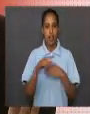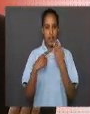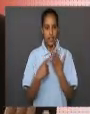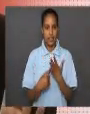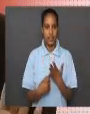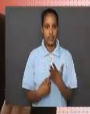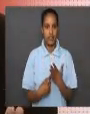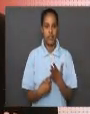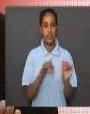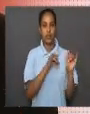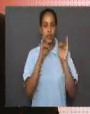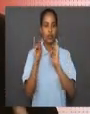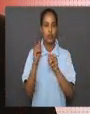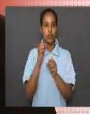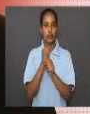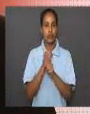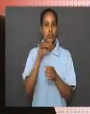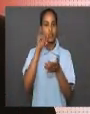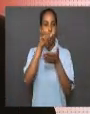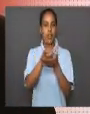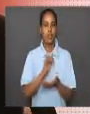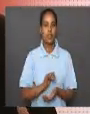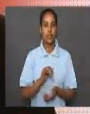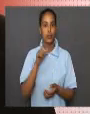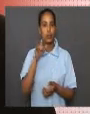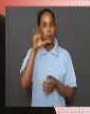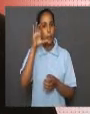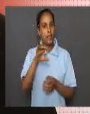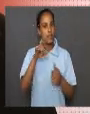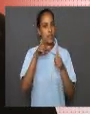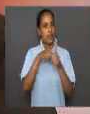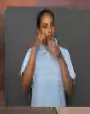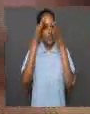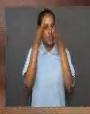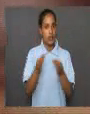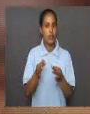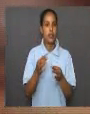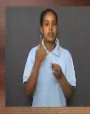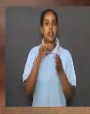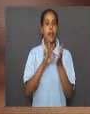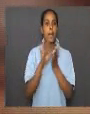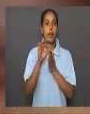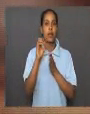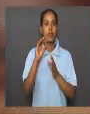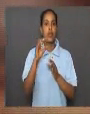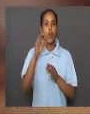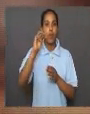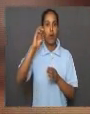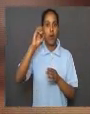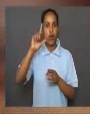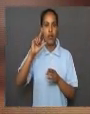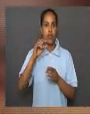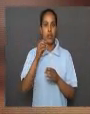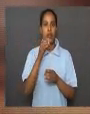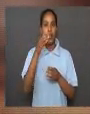However, in order to do that, you must first determine the number of moles